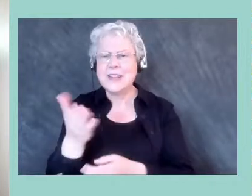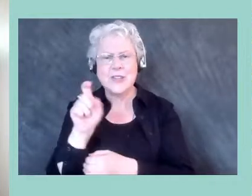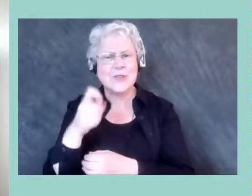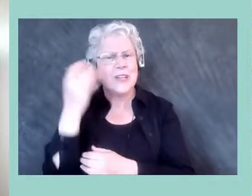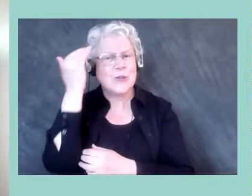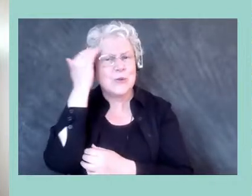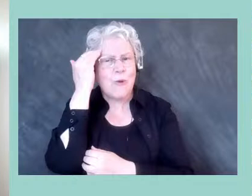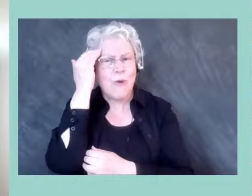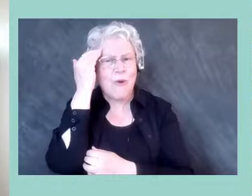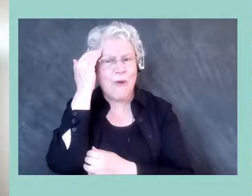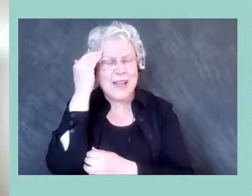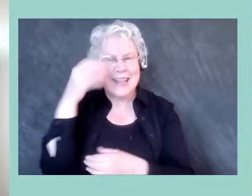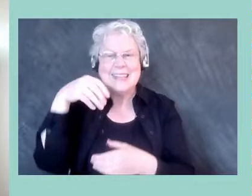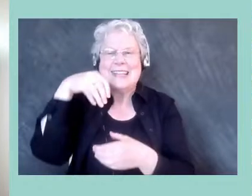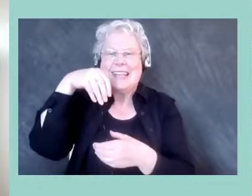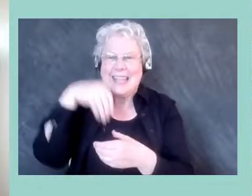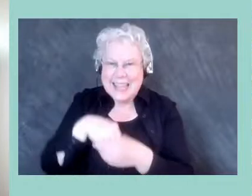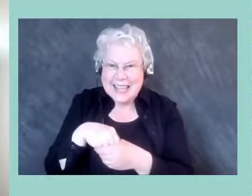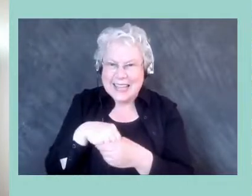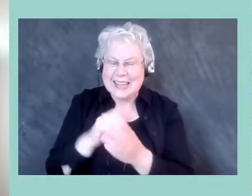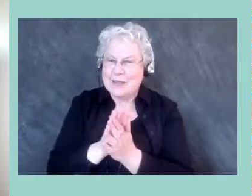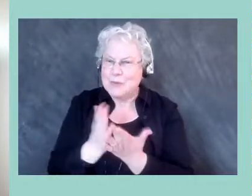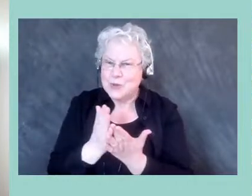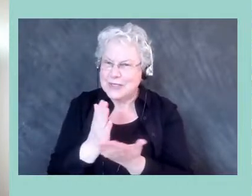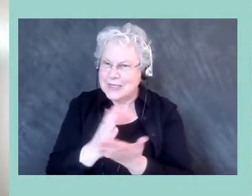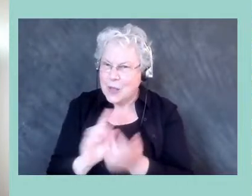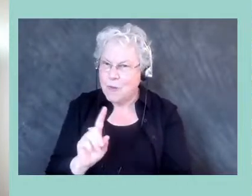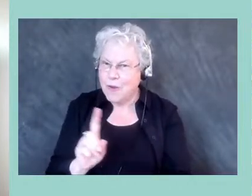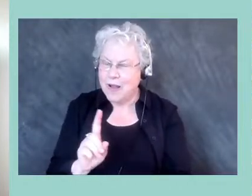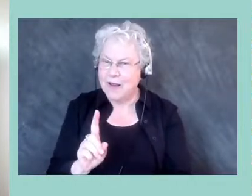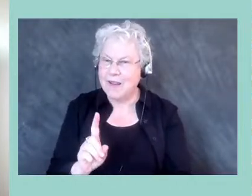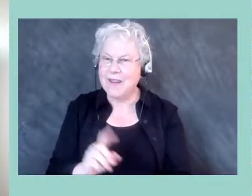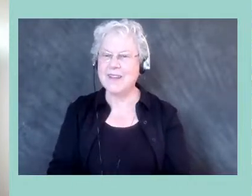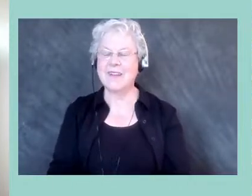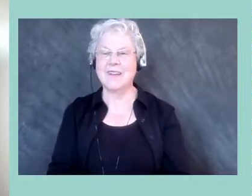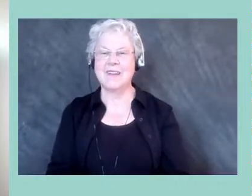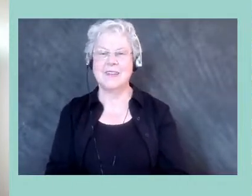know is in there somewhere.